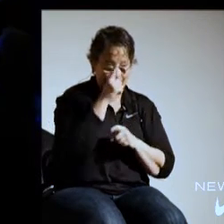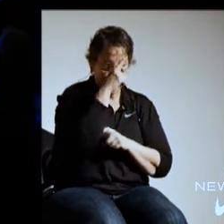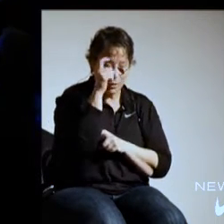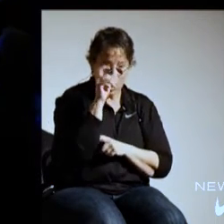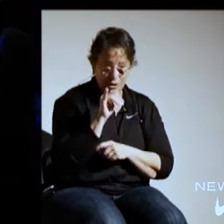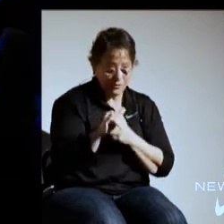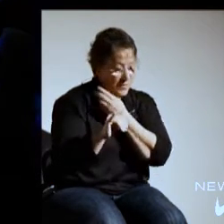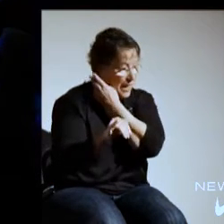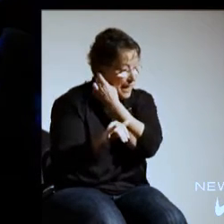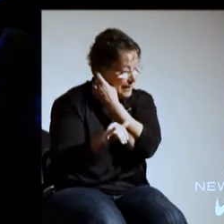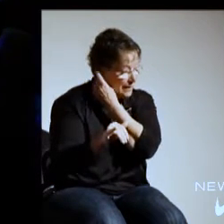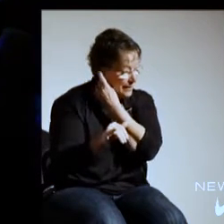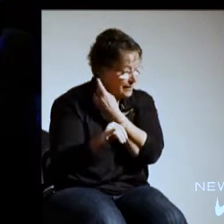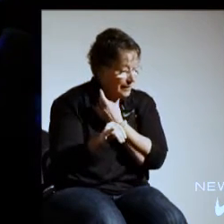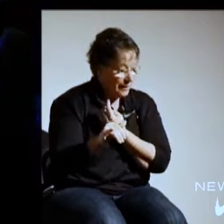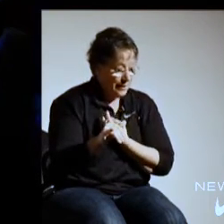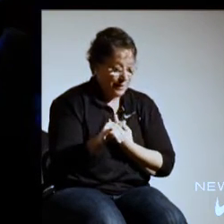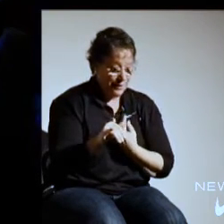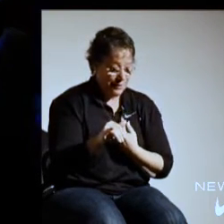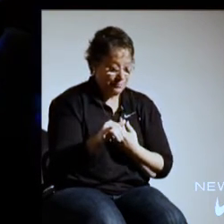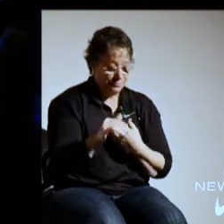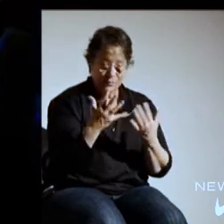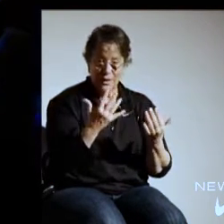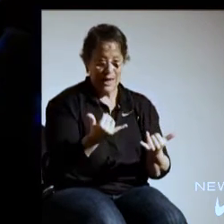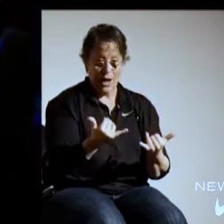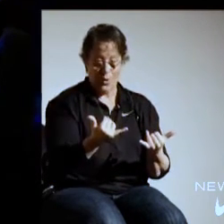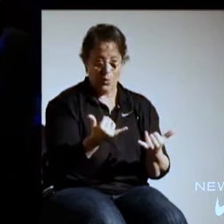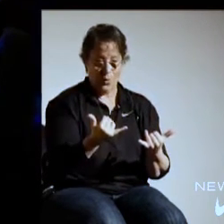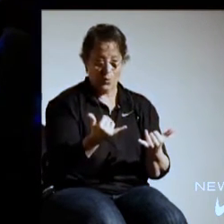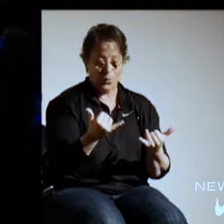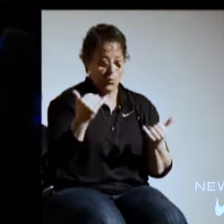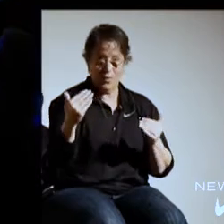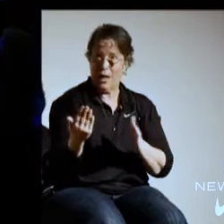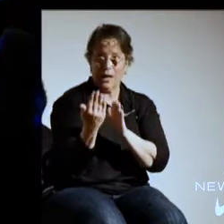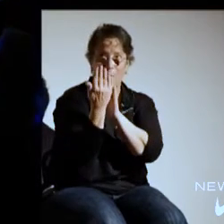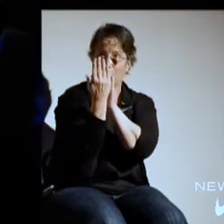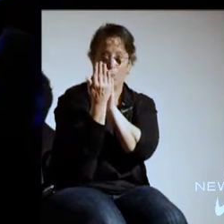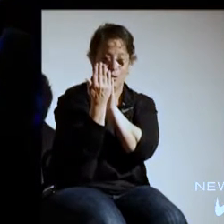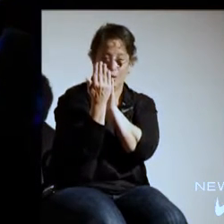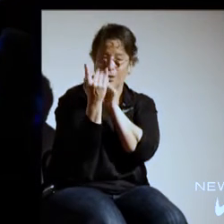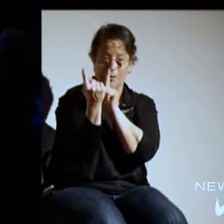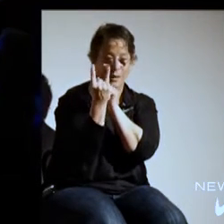paradise. They're no longer able to meet with God face to face.